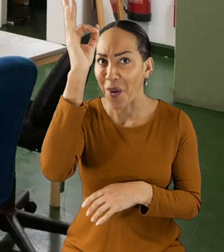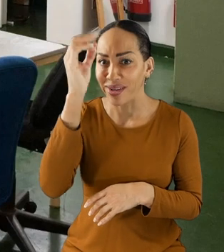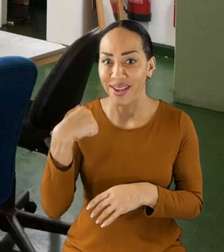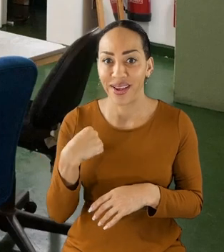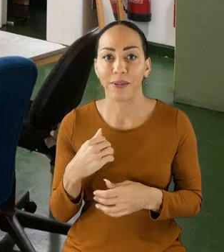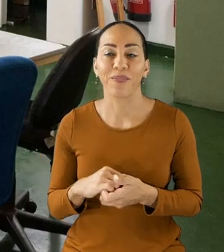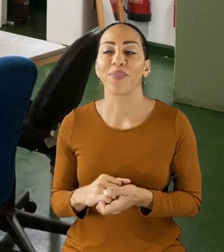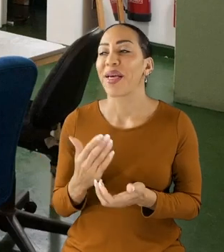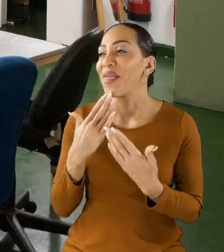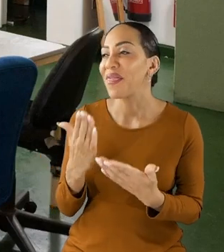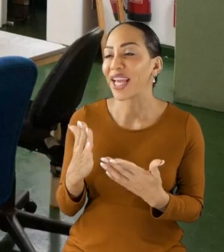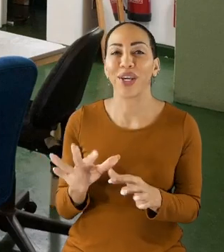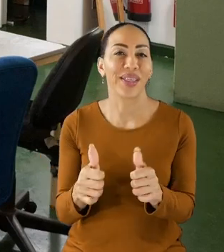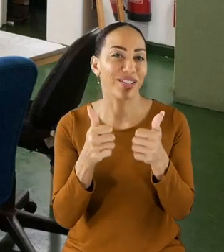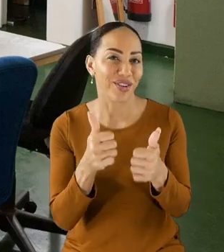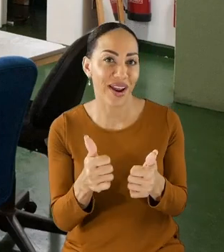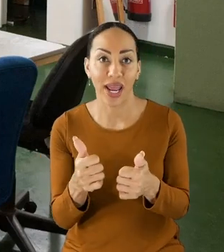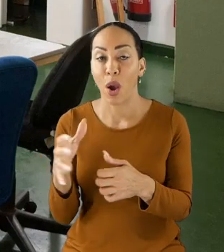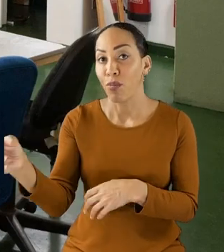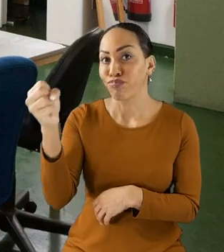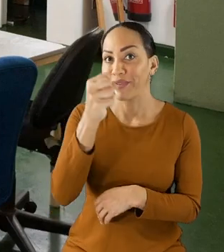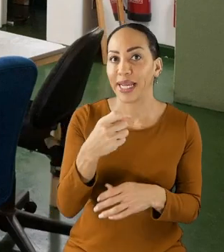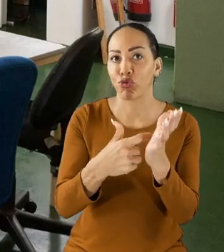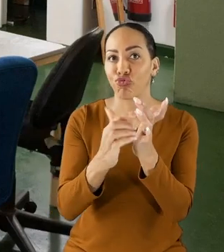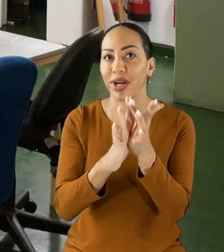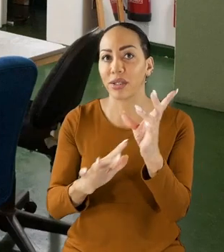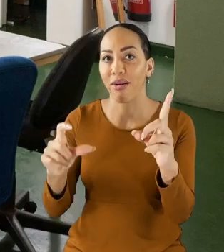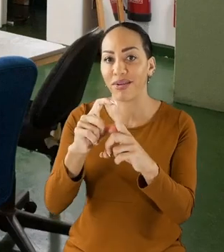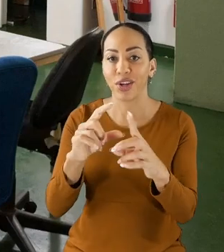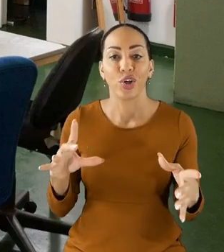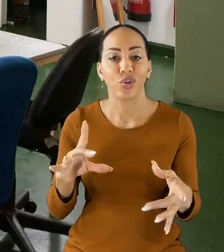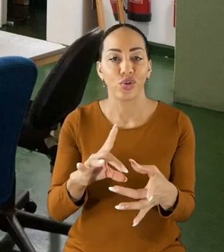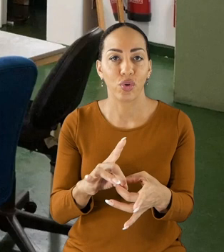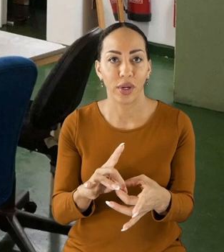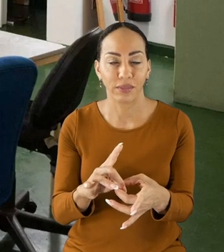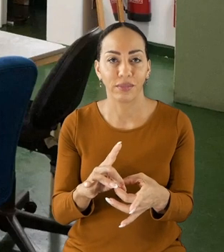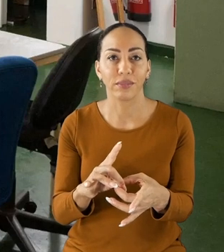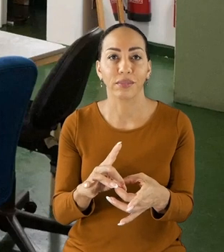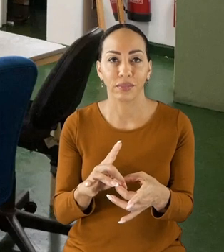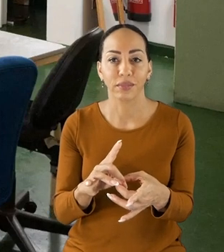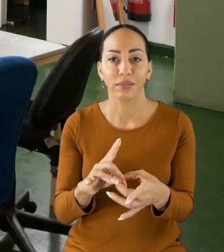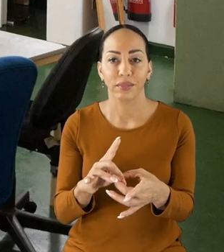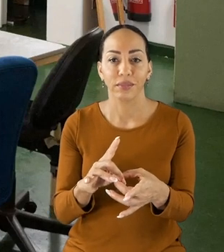great. Wonderful. I'm going to bring Richard in, actually, to join you here.